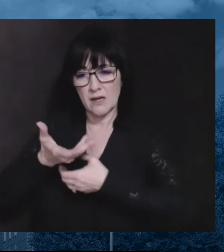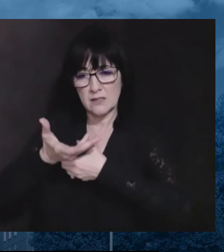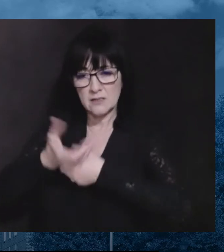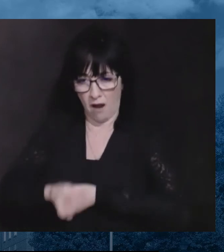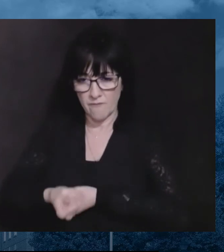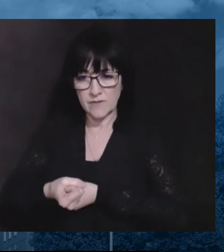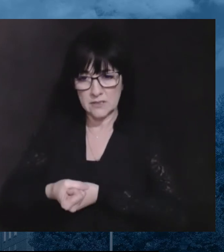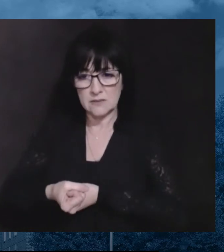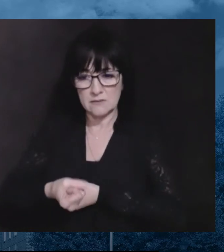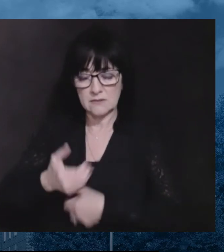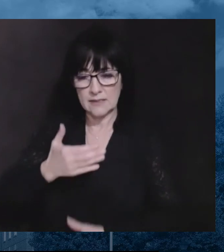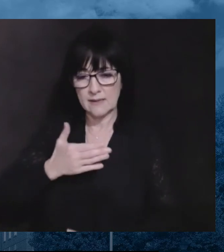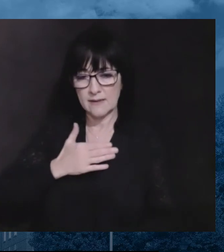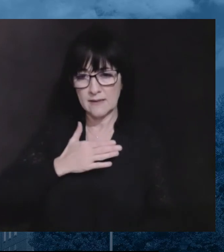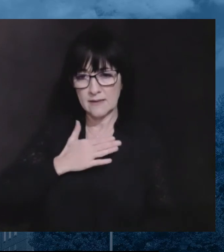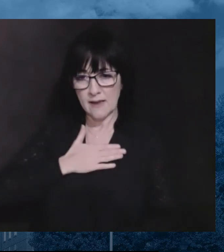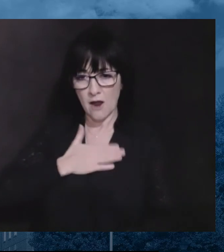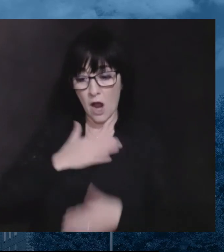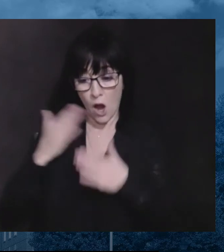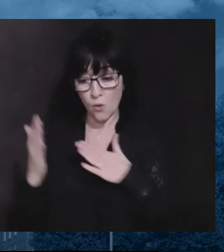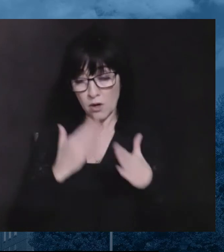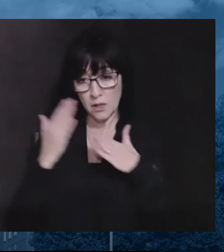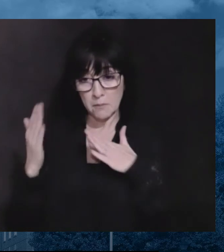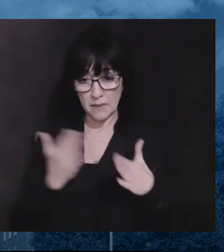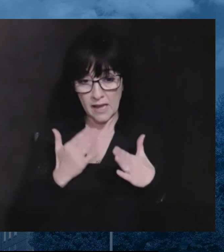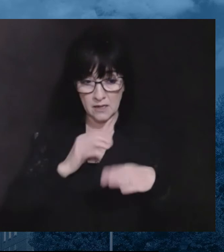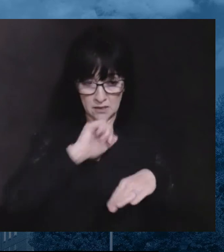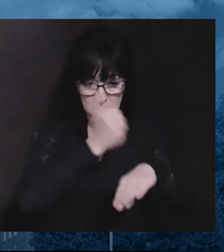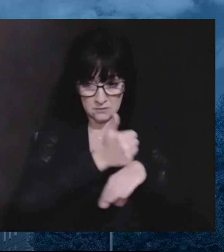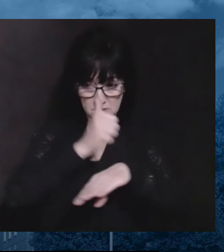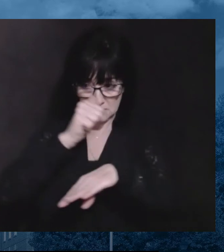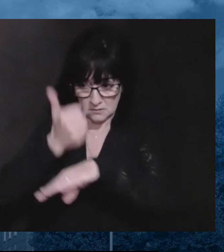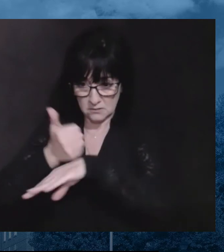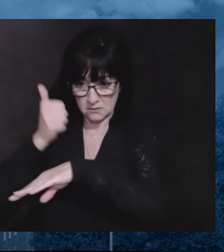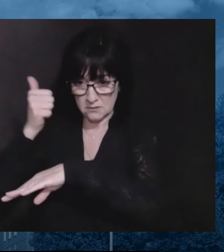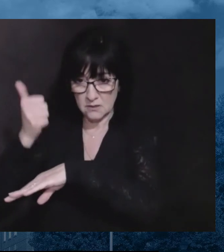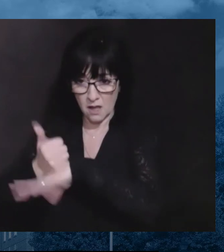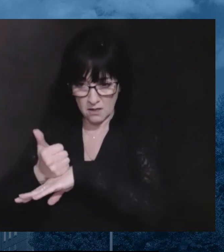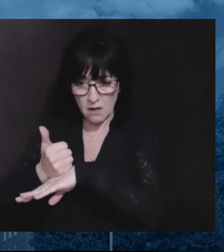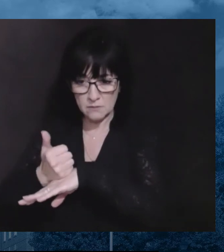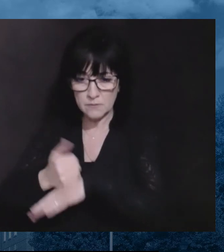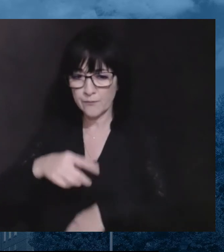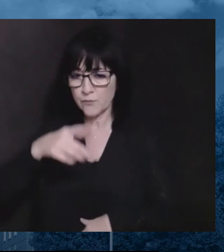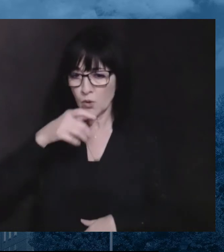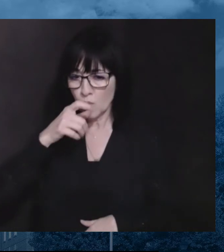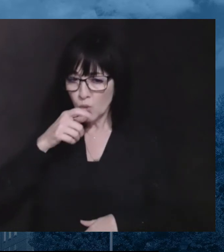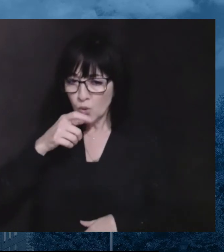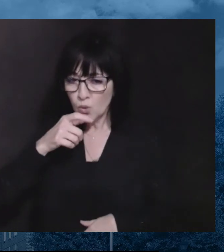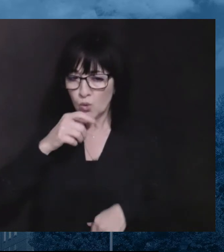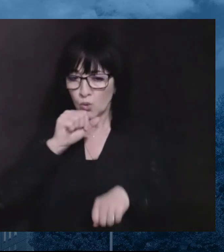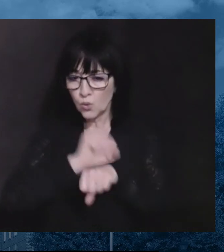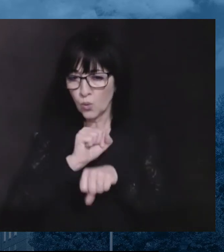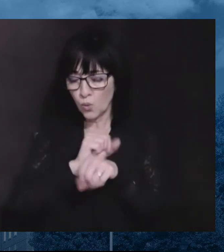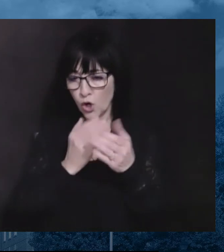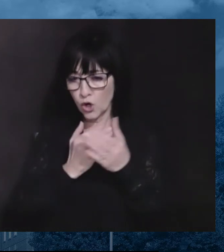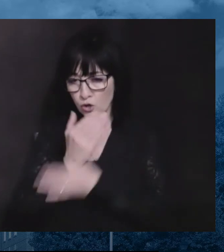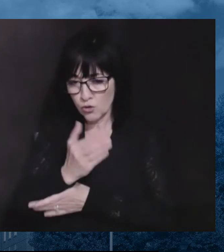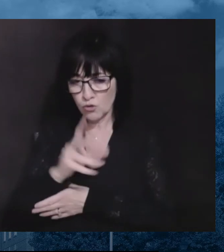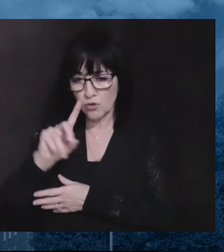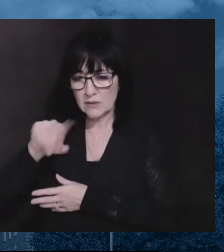that have been stood up and the work that is being done through DPH and our many